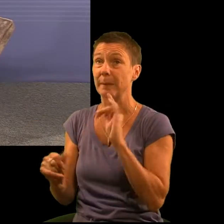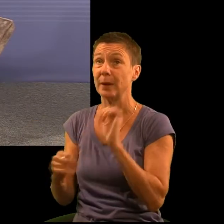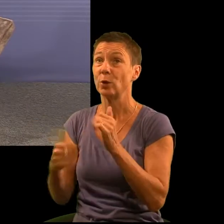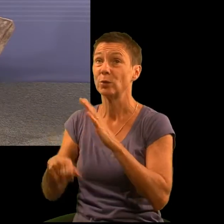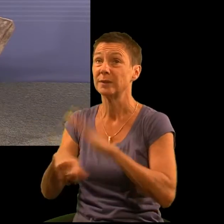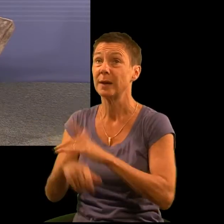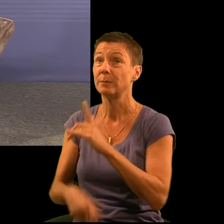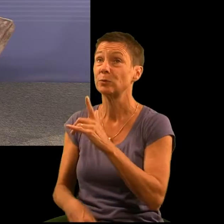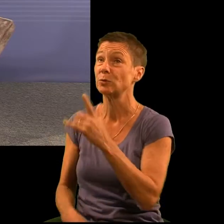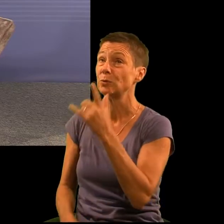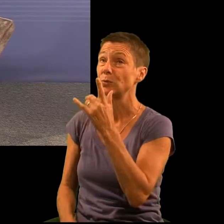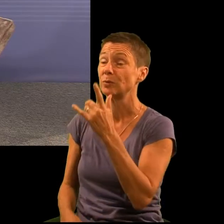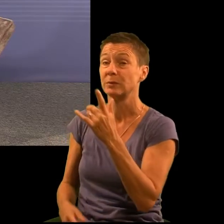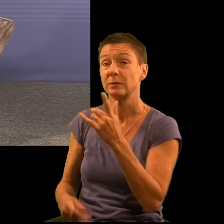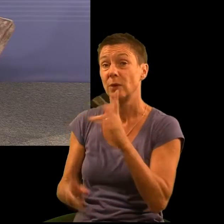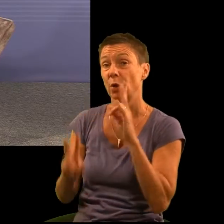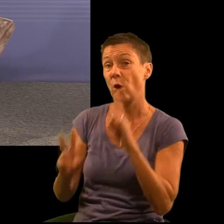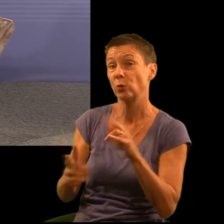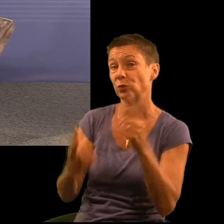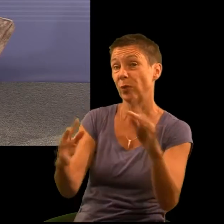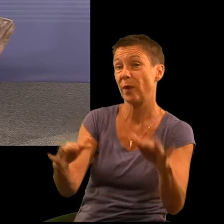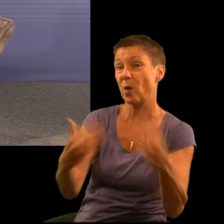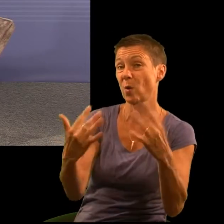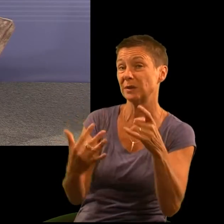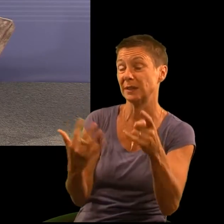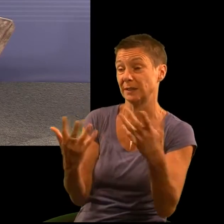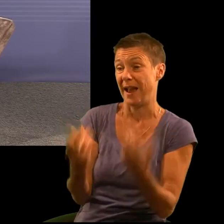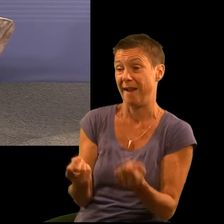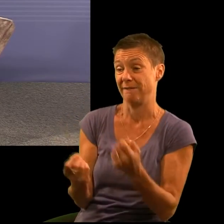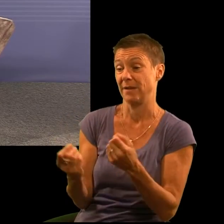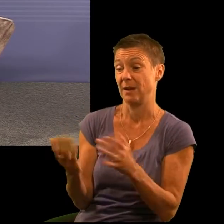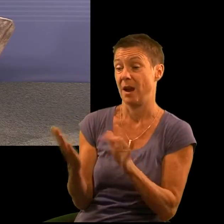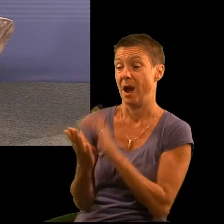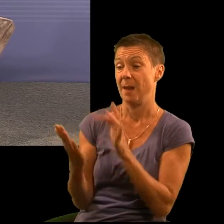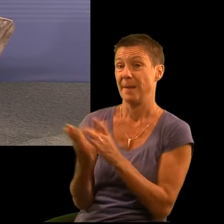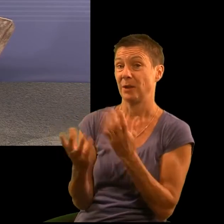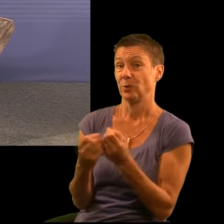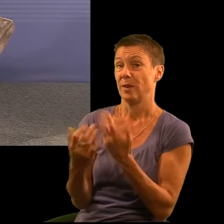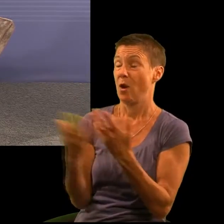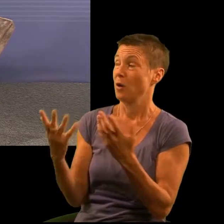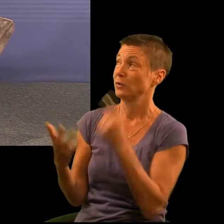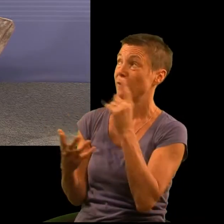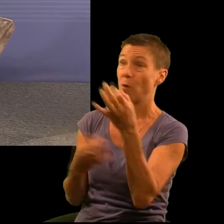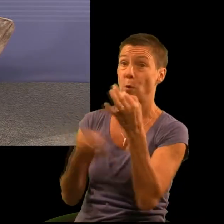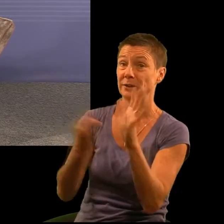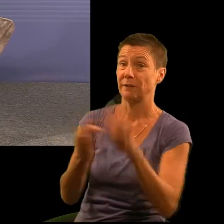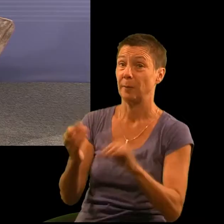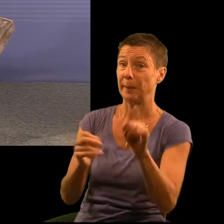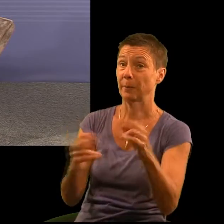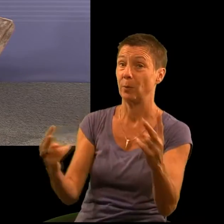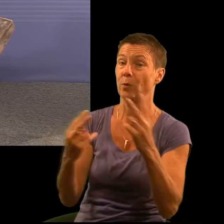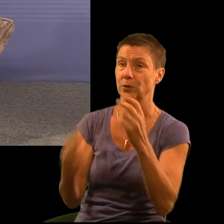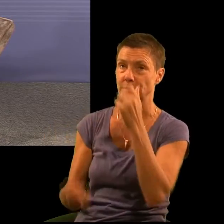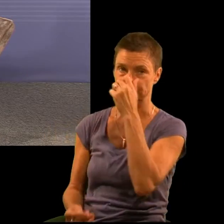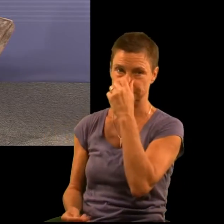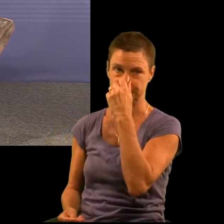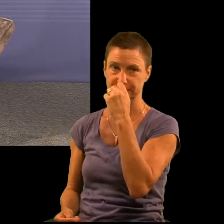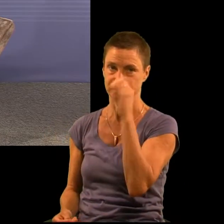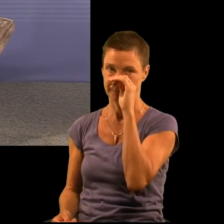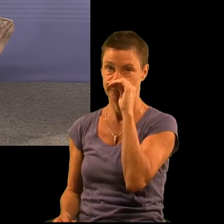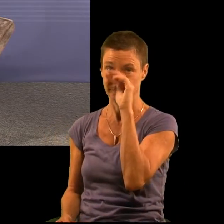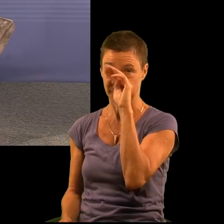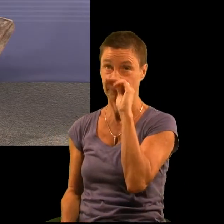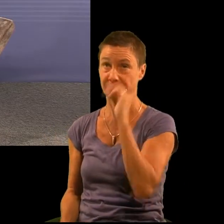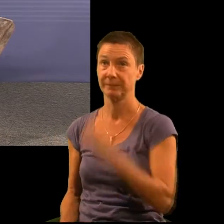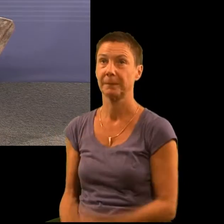start asking you some questions, because I have an iPad here with lots of questions from the young people listening. And I can be Owen. You can be